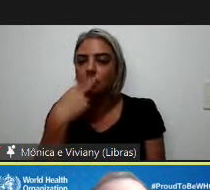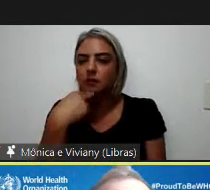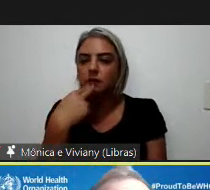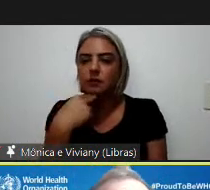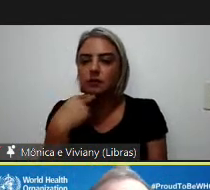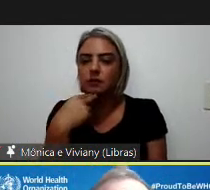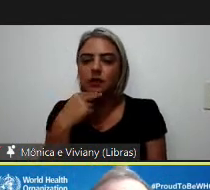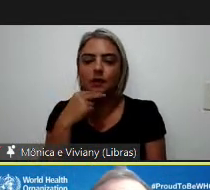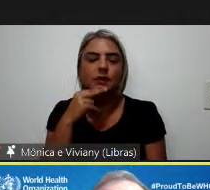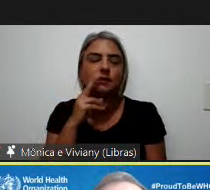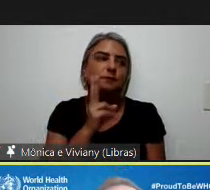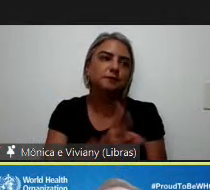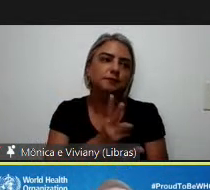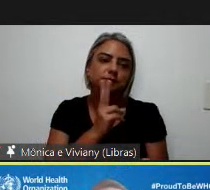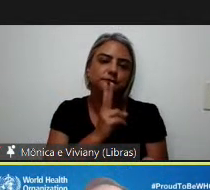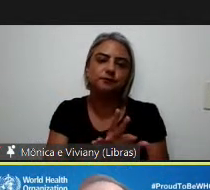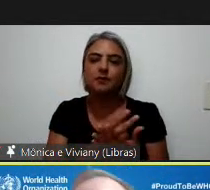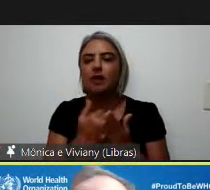less resourced.